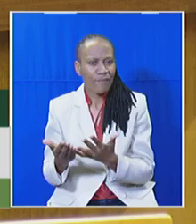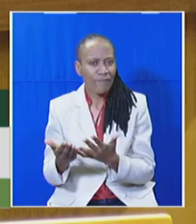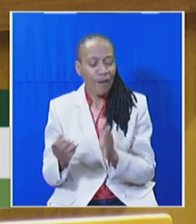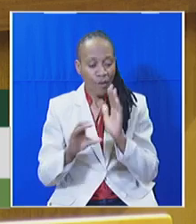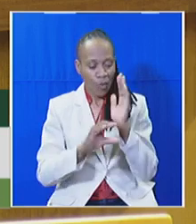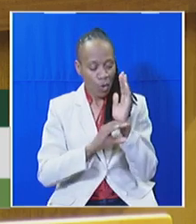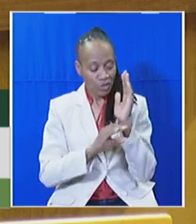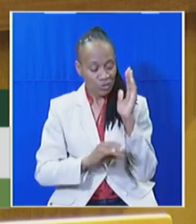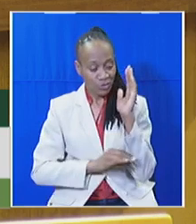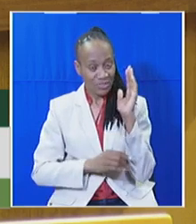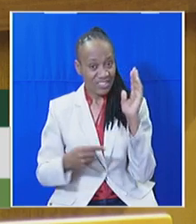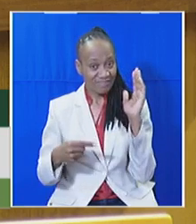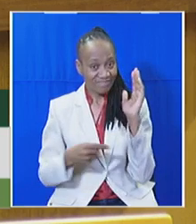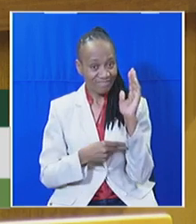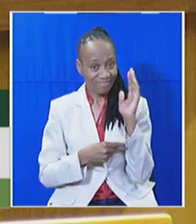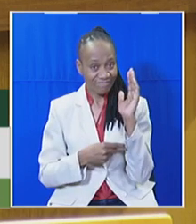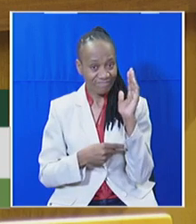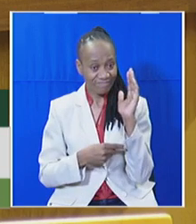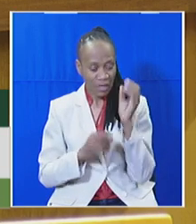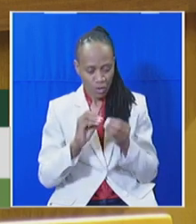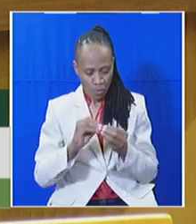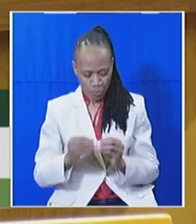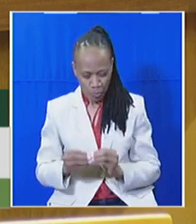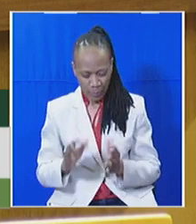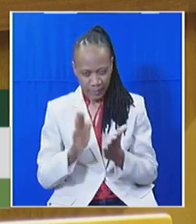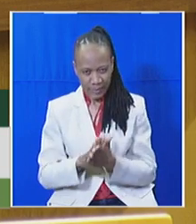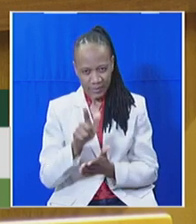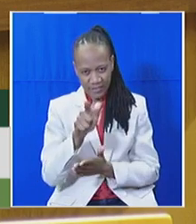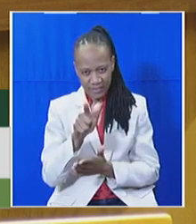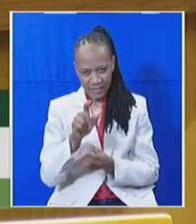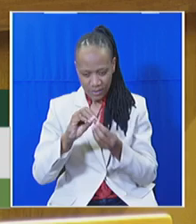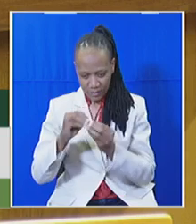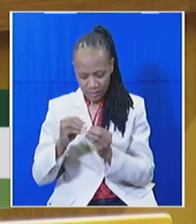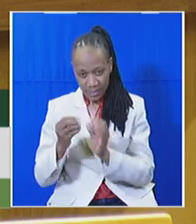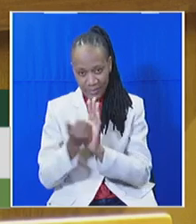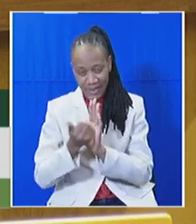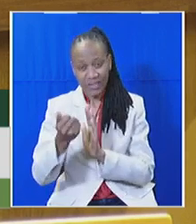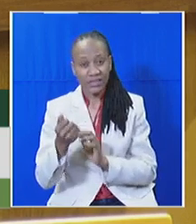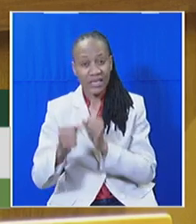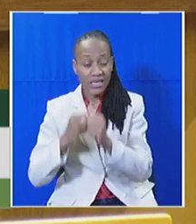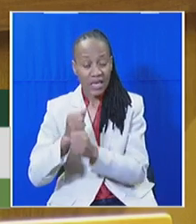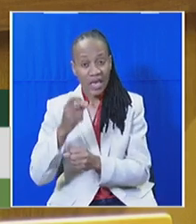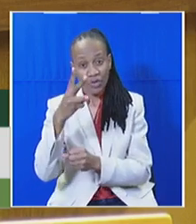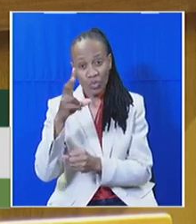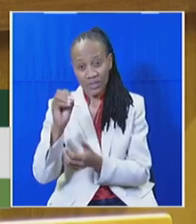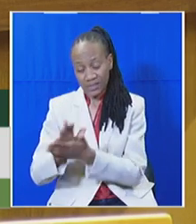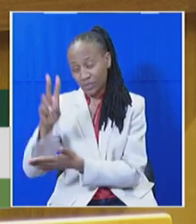Constitution 17th Amendment Act of 2012 and the